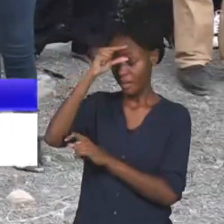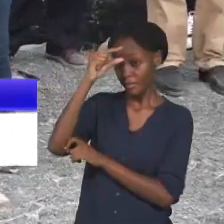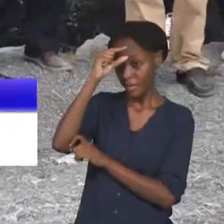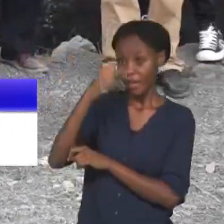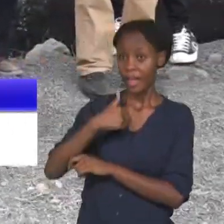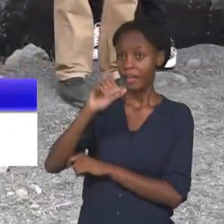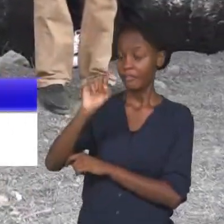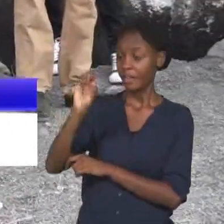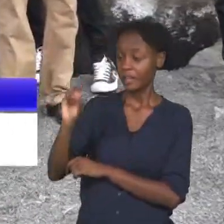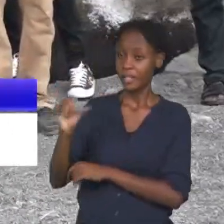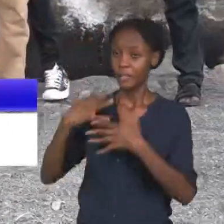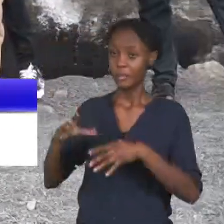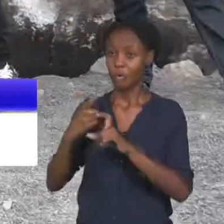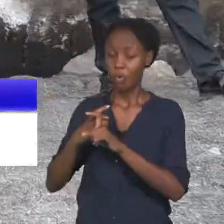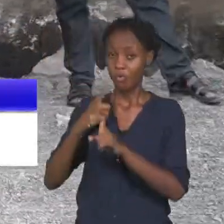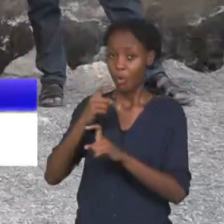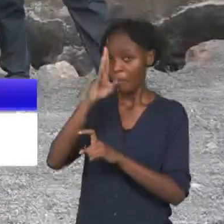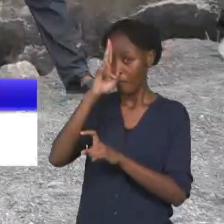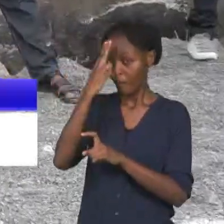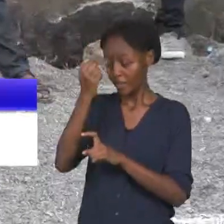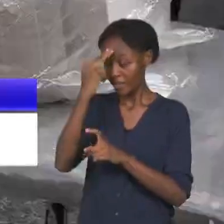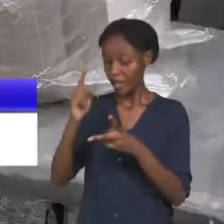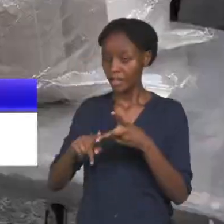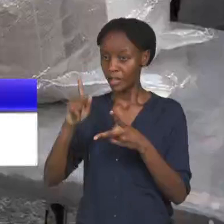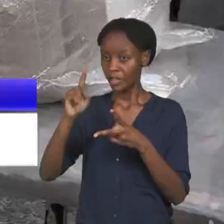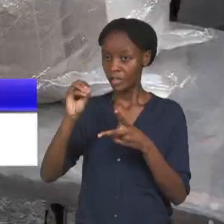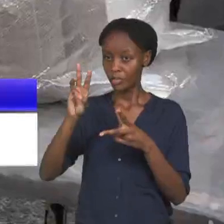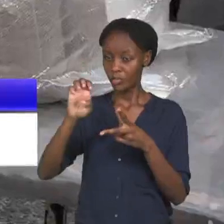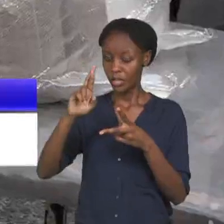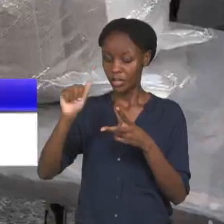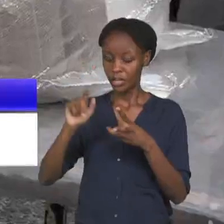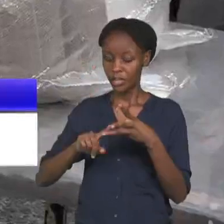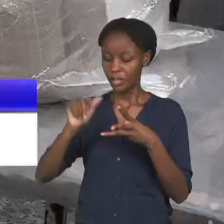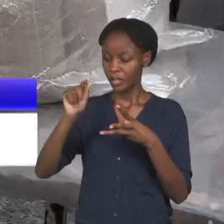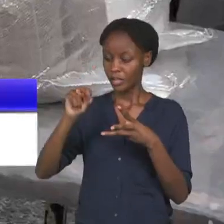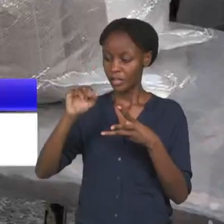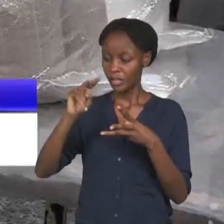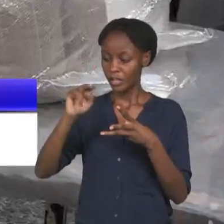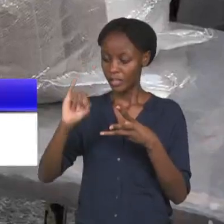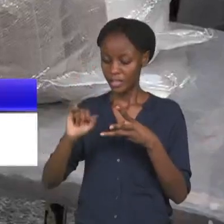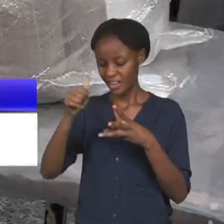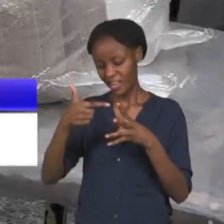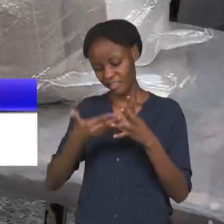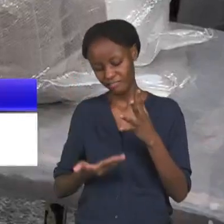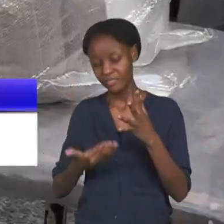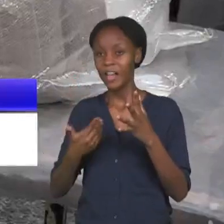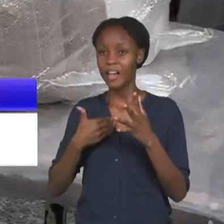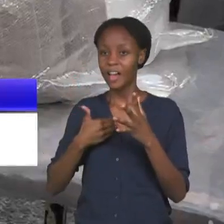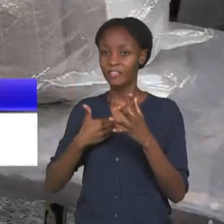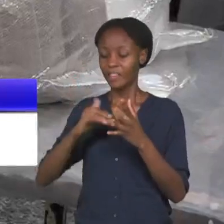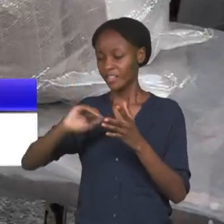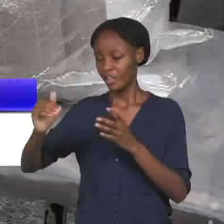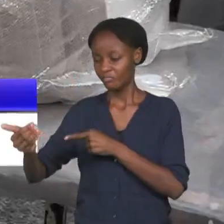500 people from Maasai, Kwawere, Kanani, Jomb City, City Katon and Ngimu were identified and